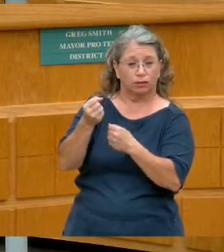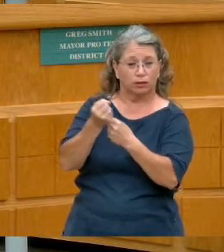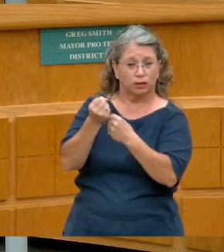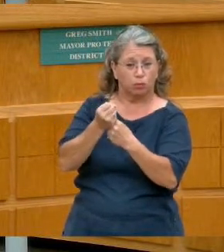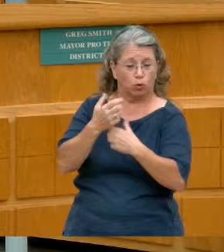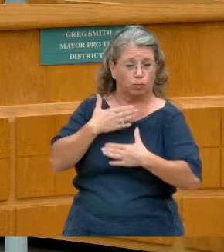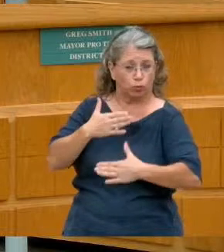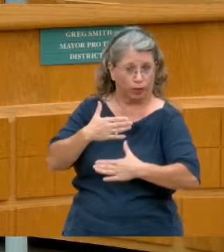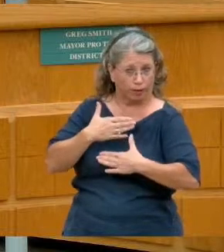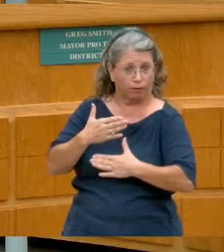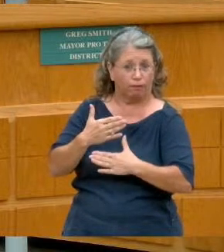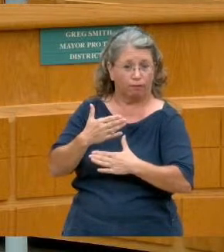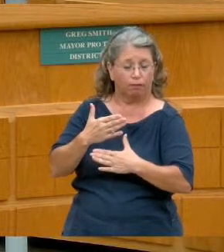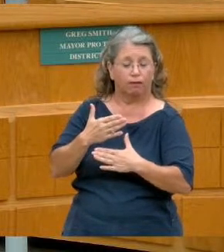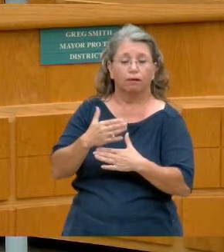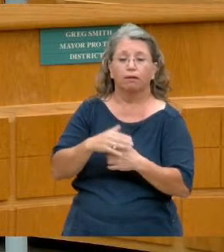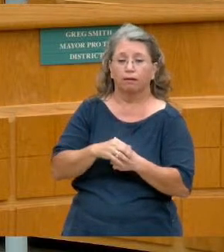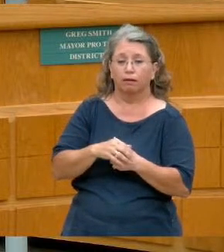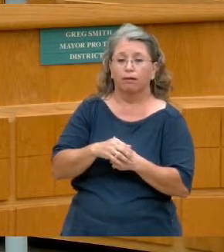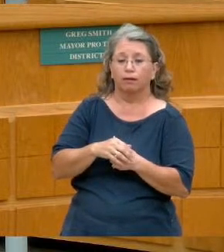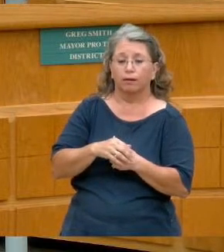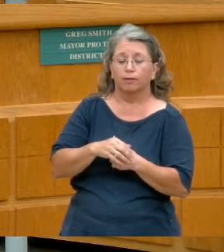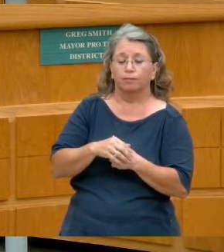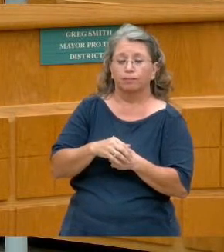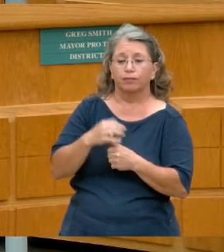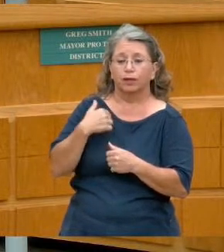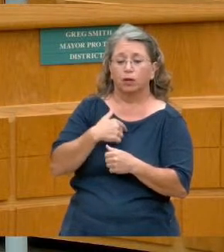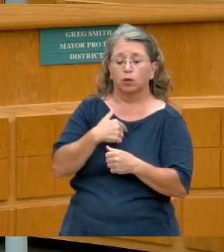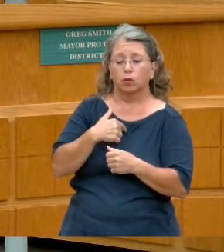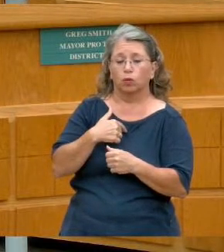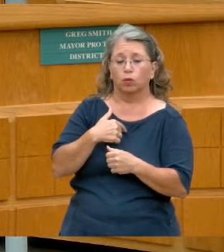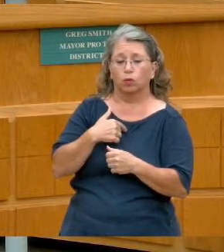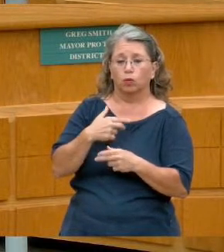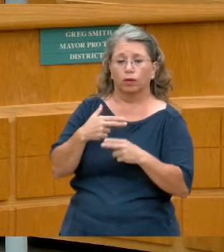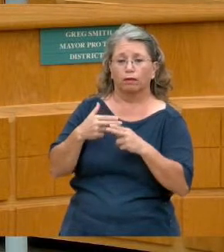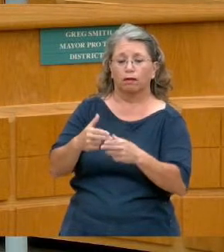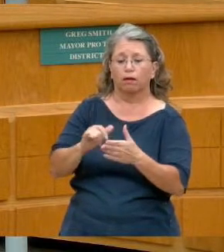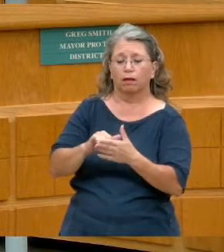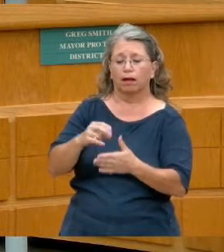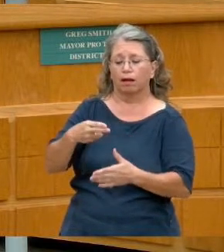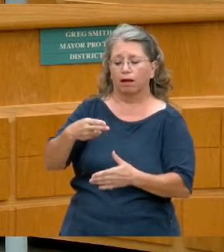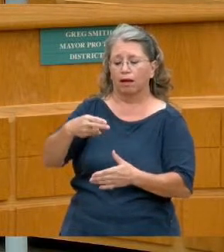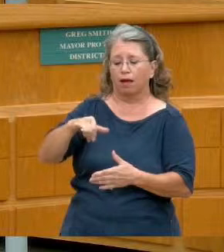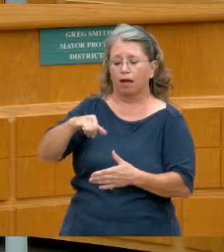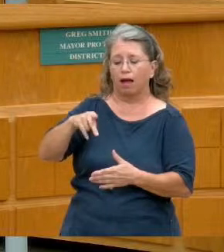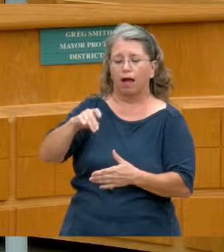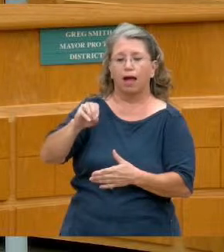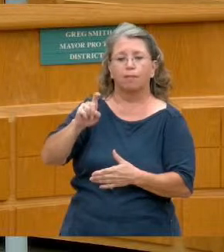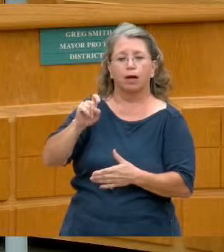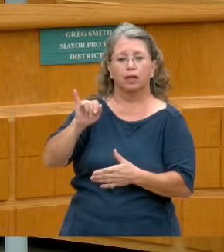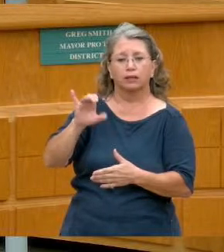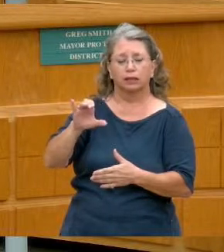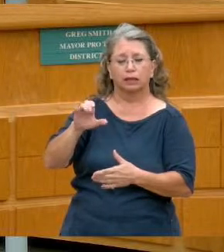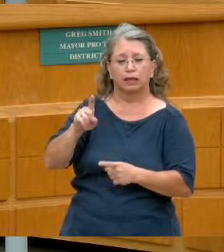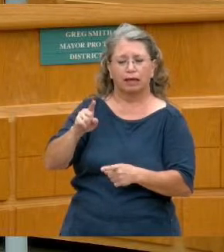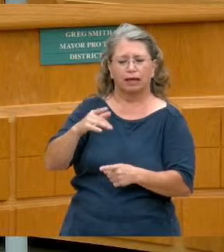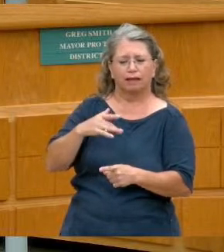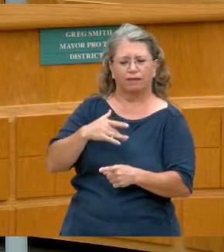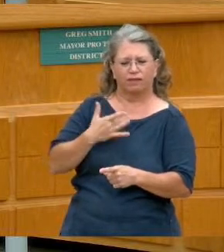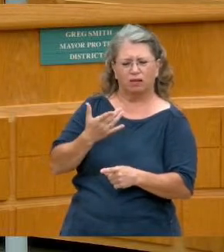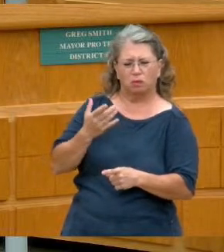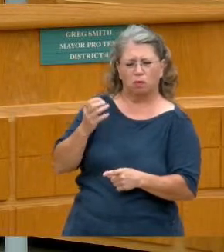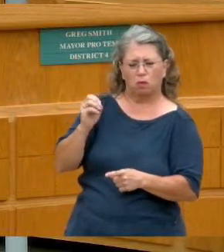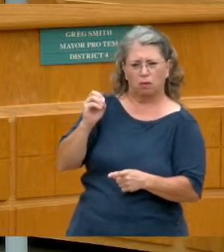means that we call as happily hypoxic. That means they feel they're okay, they can breathe